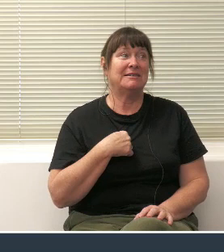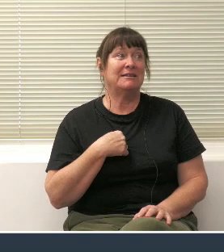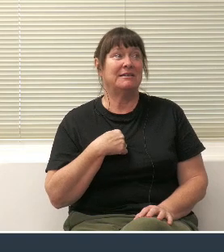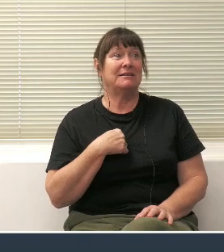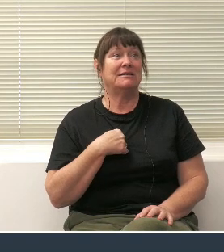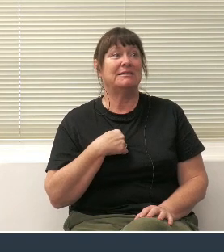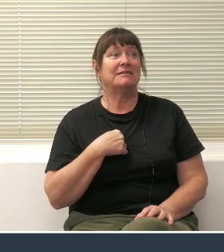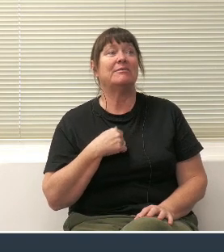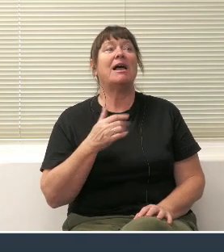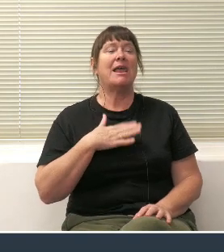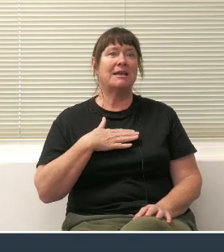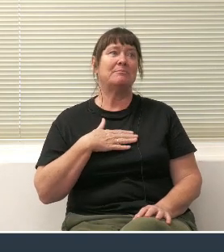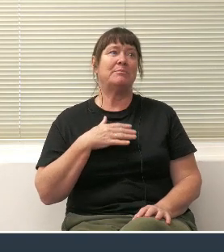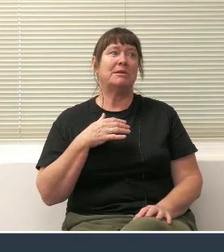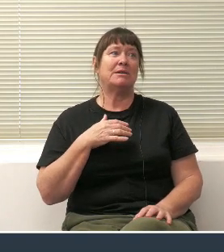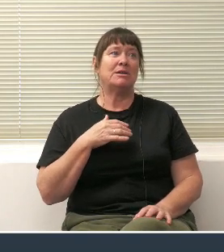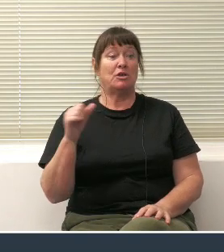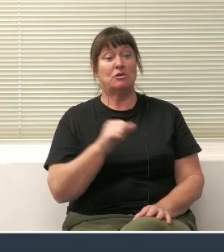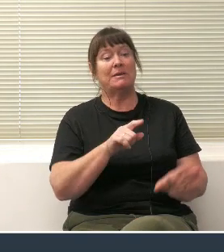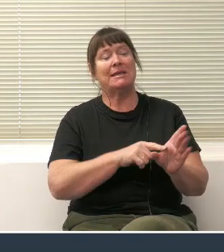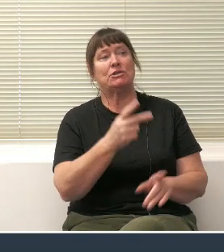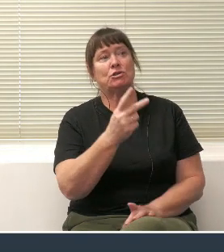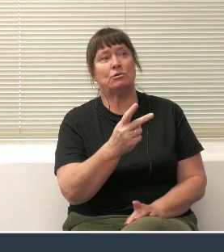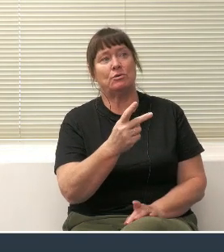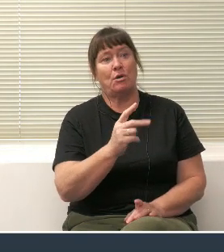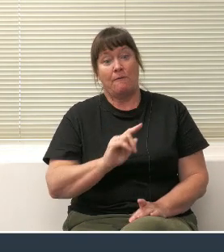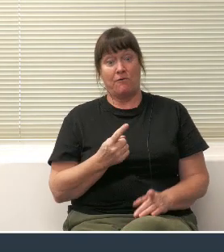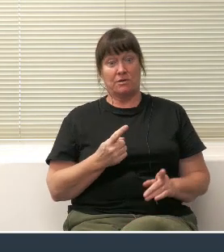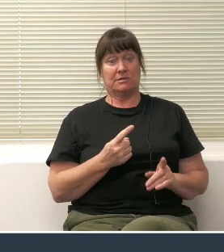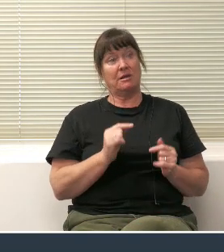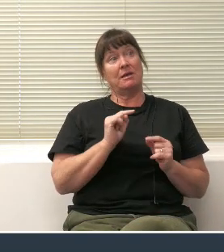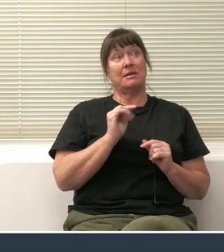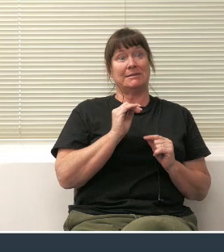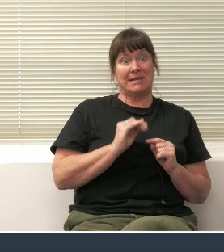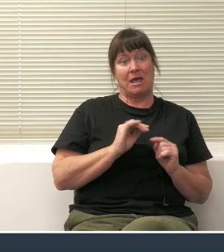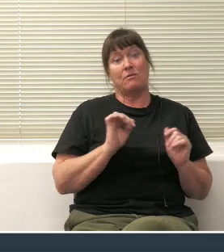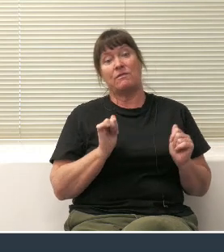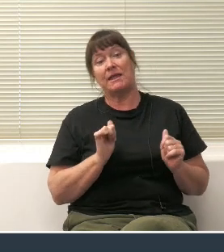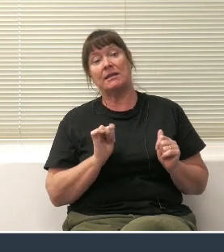Through you, Madam Mayor, I like the idea, but I think we should do that in year 2 once we've defined those criteria.